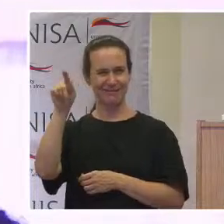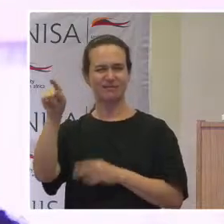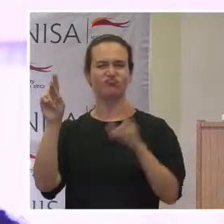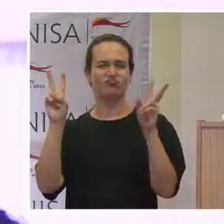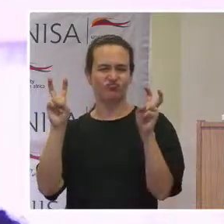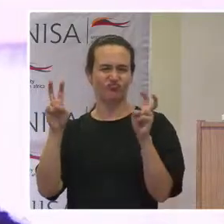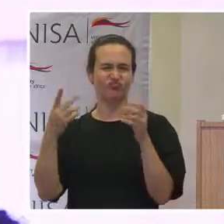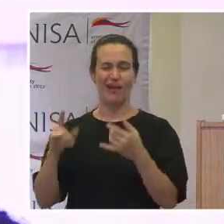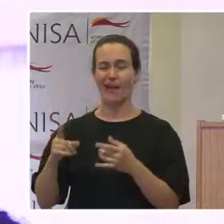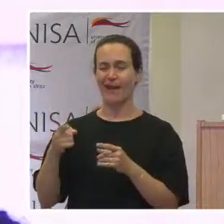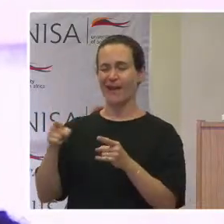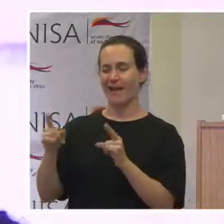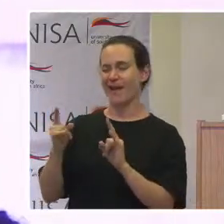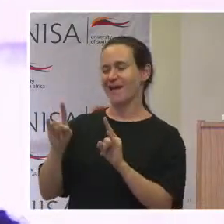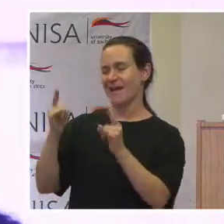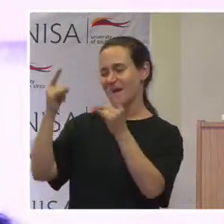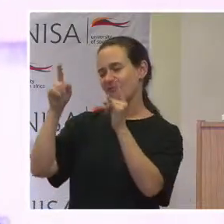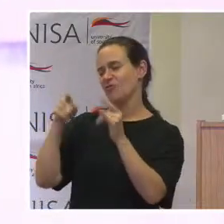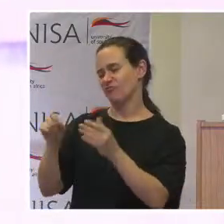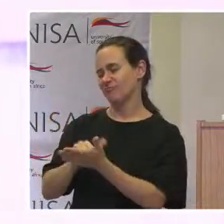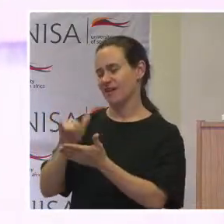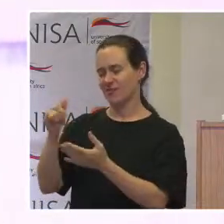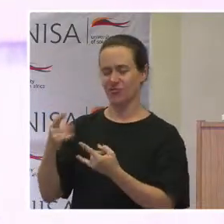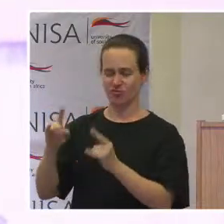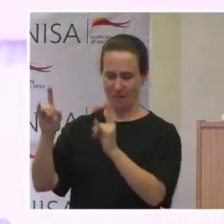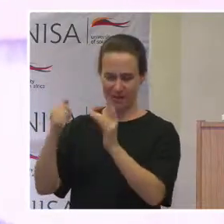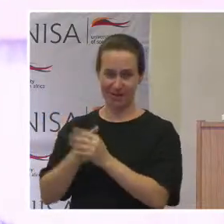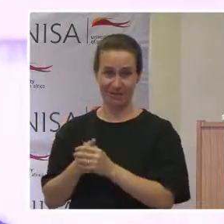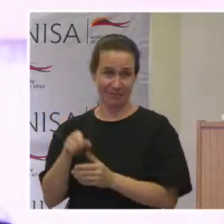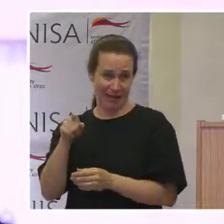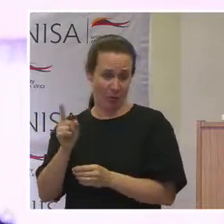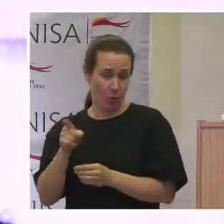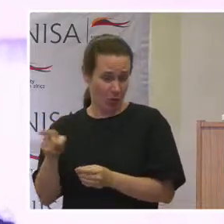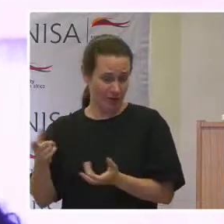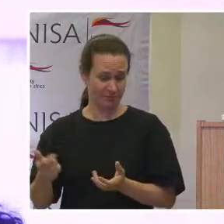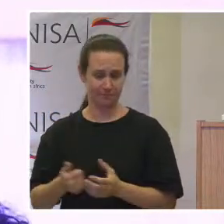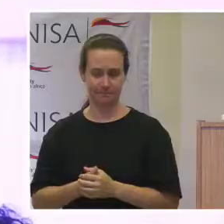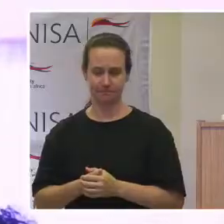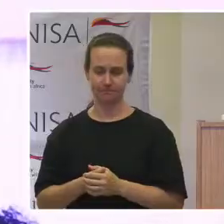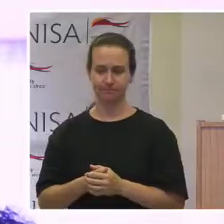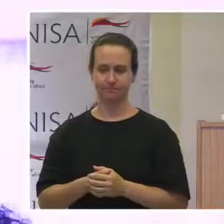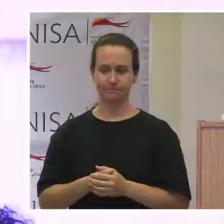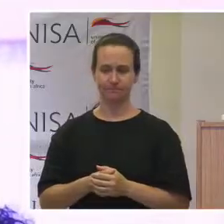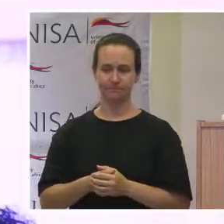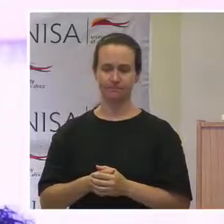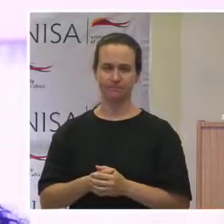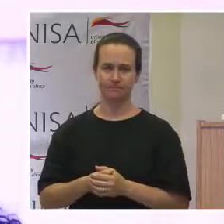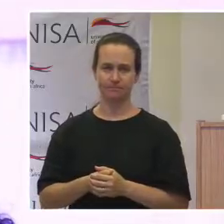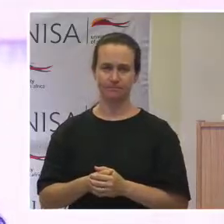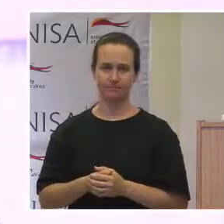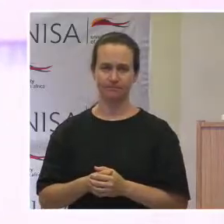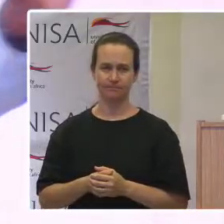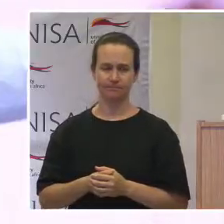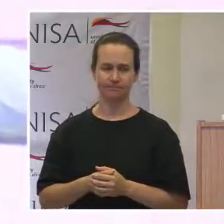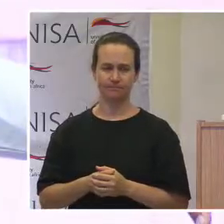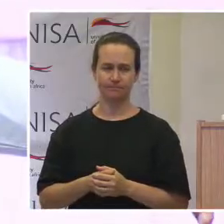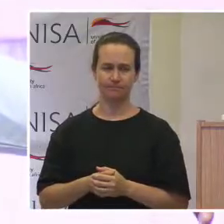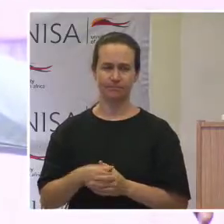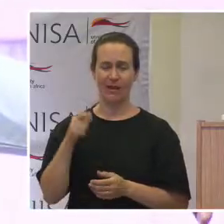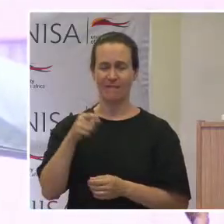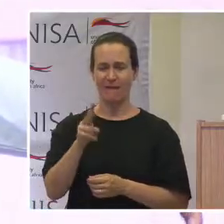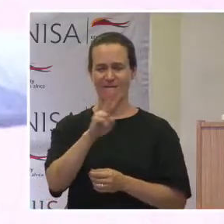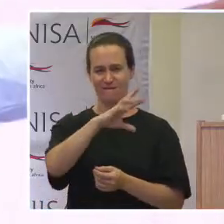Aerotropolis around Goma. I'll call them that because that's exactly what they are. So here's how this whole thing started. There's a